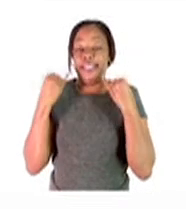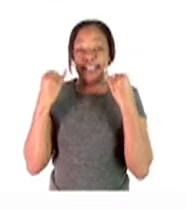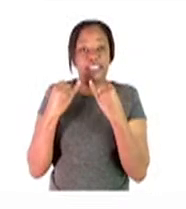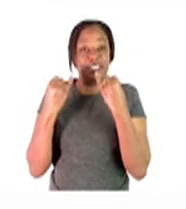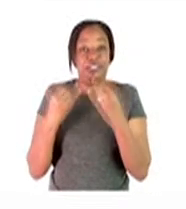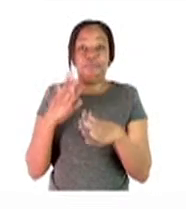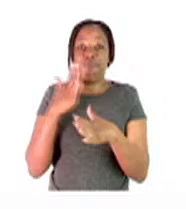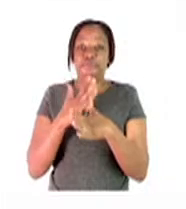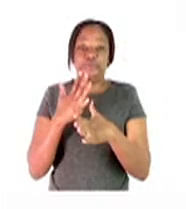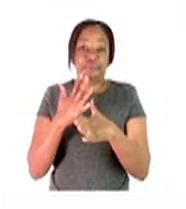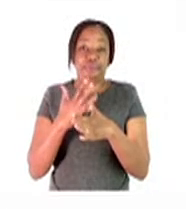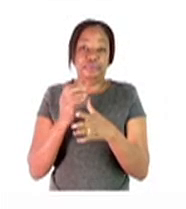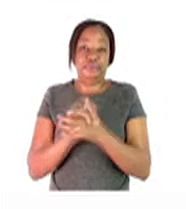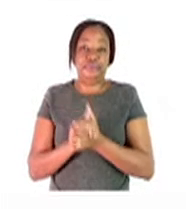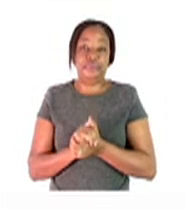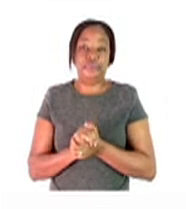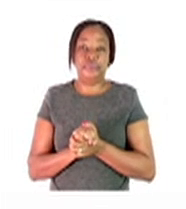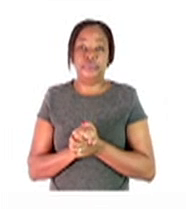2.